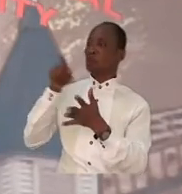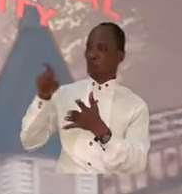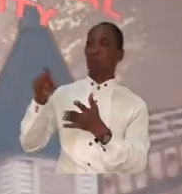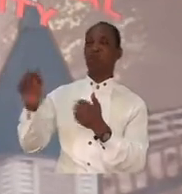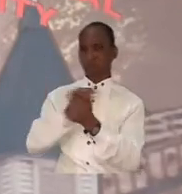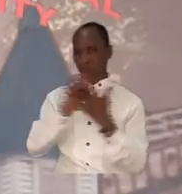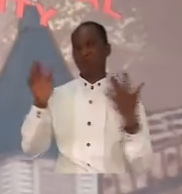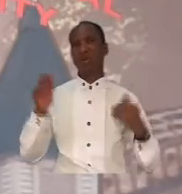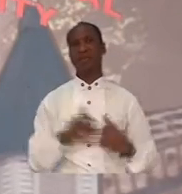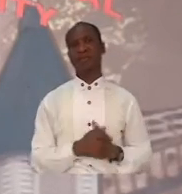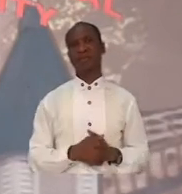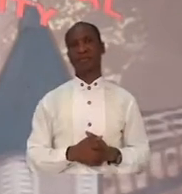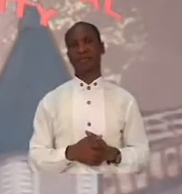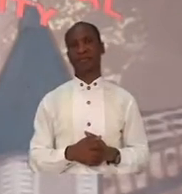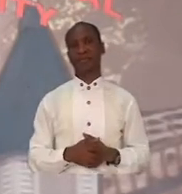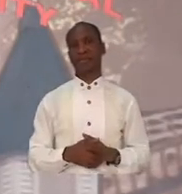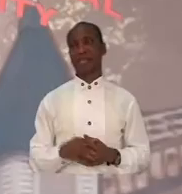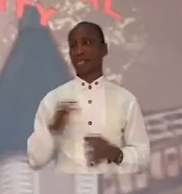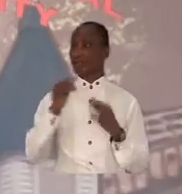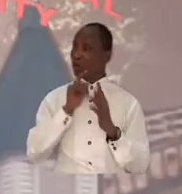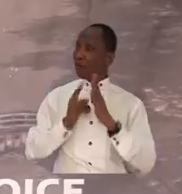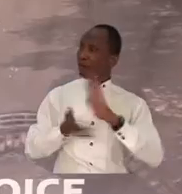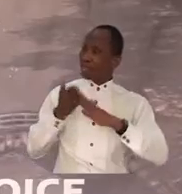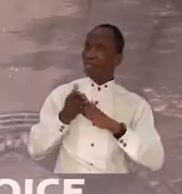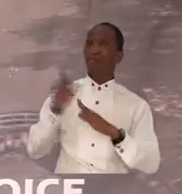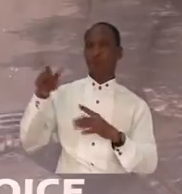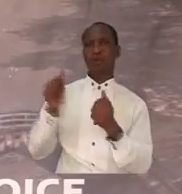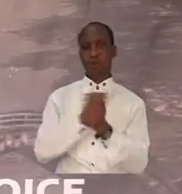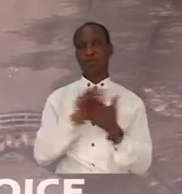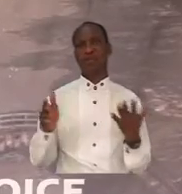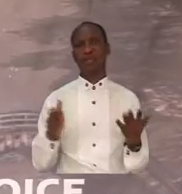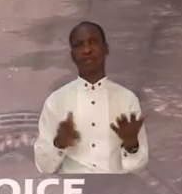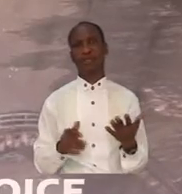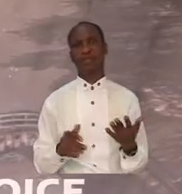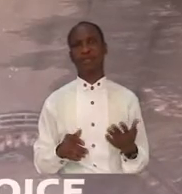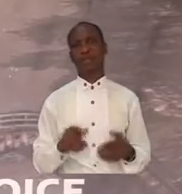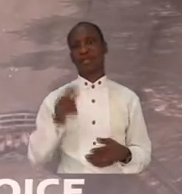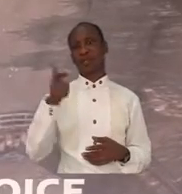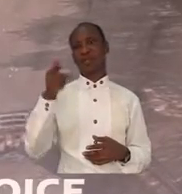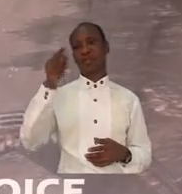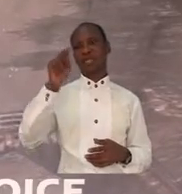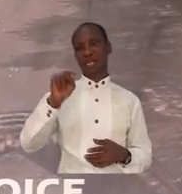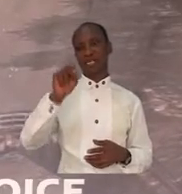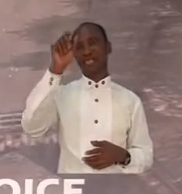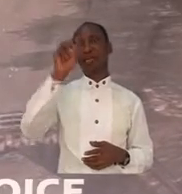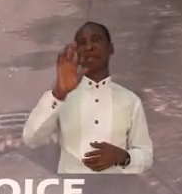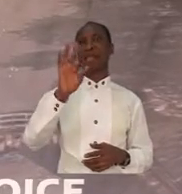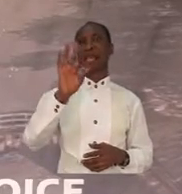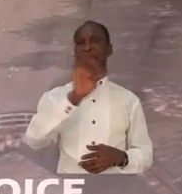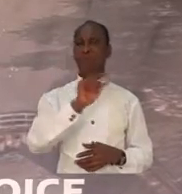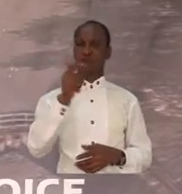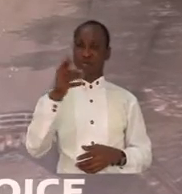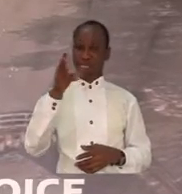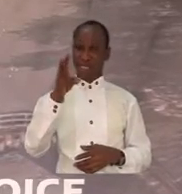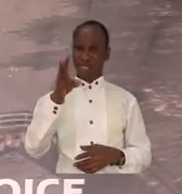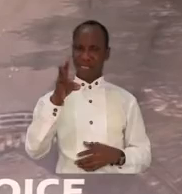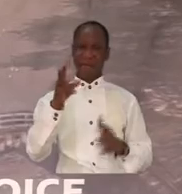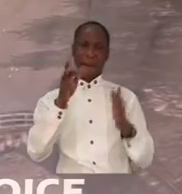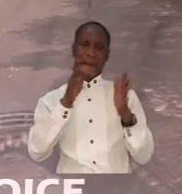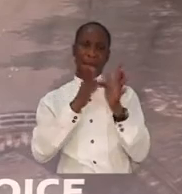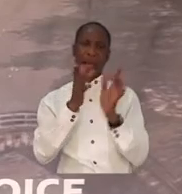sale. And yes, I obey sale. What kind Genesis chapter 19, verse 26, sir? Or say, and